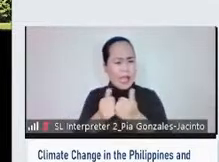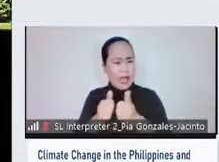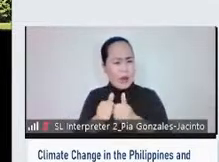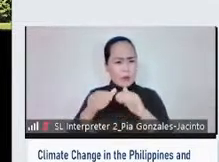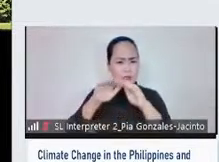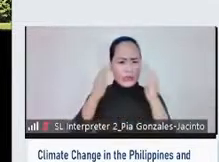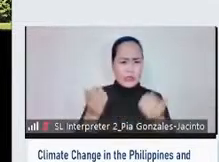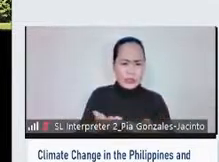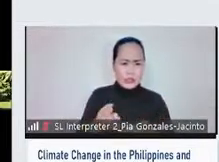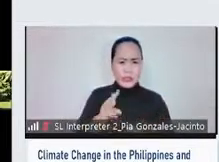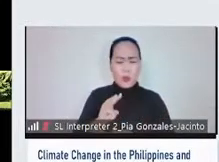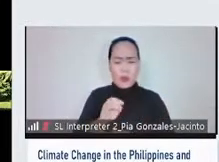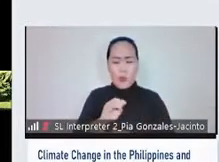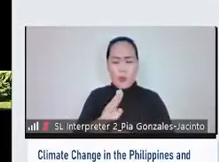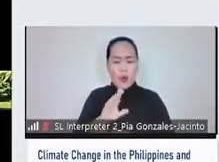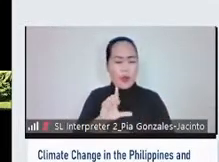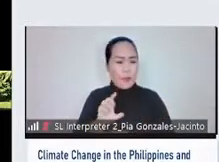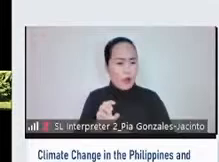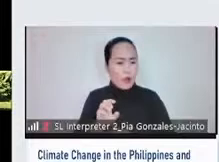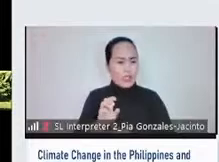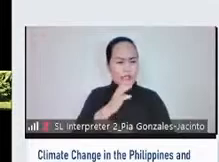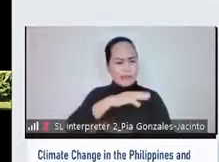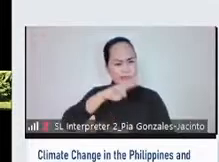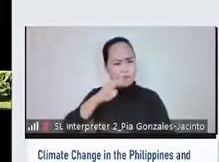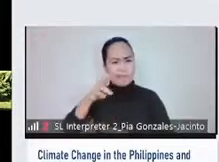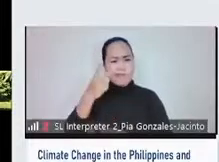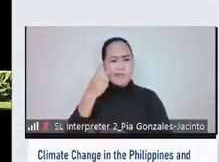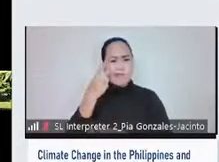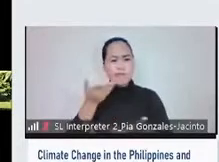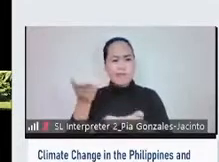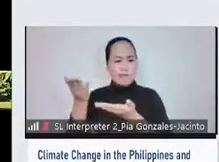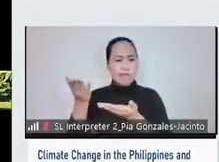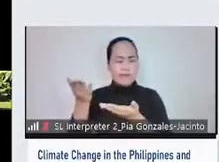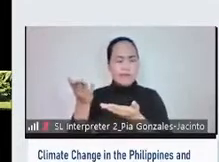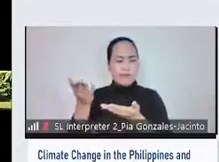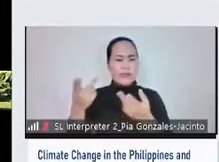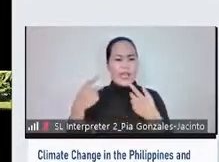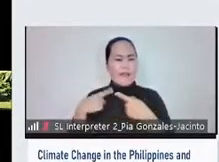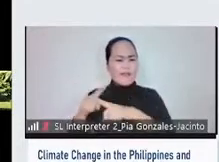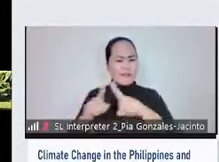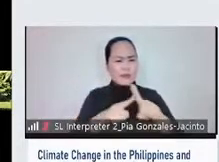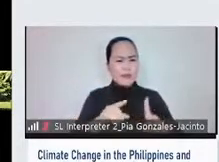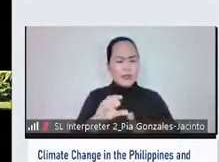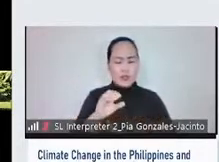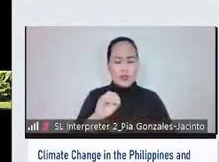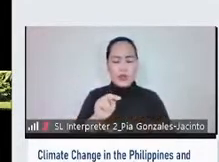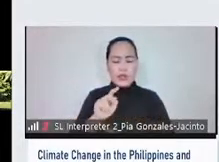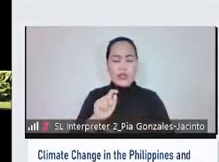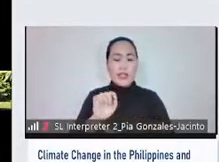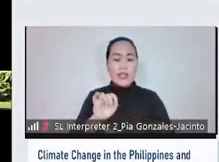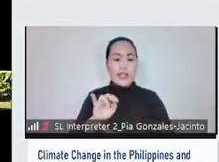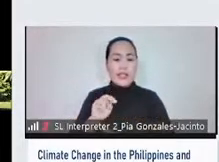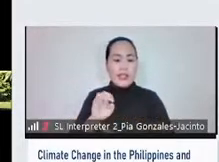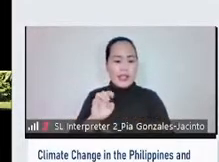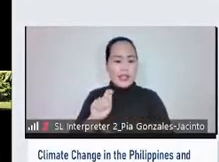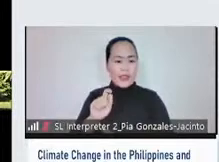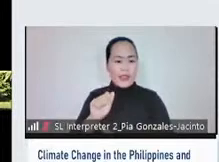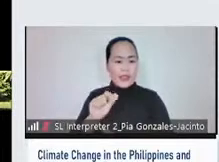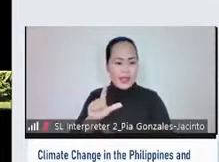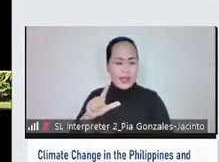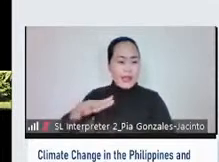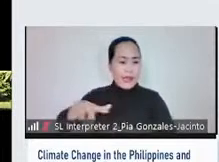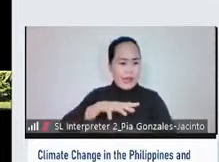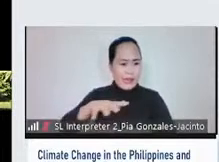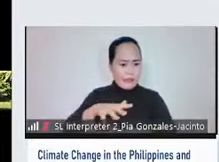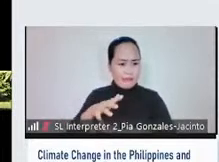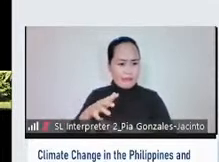predictable changes throughout the Pleistocene that have affected existing continental landmass positions. We now should be cooling according to